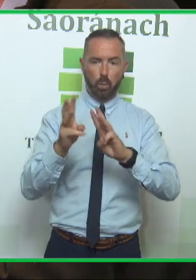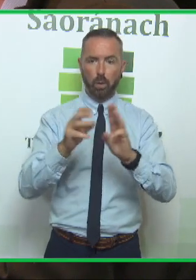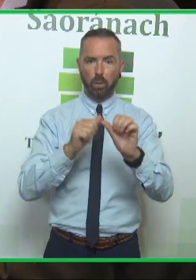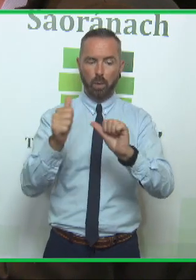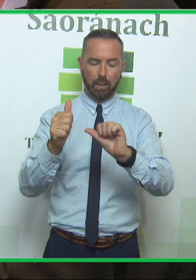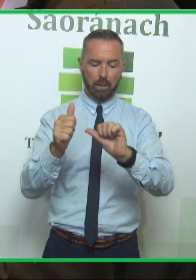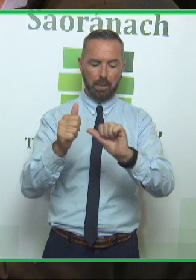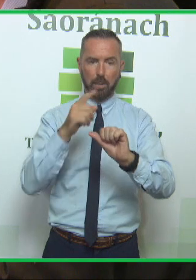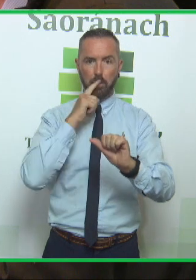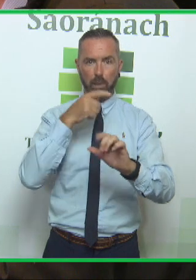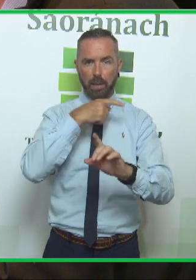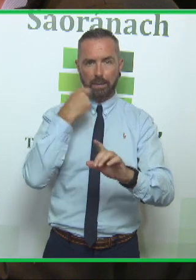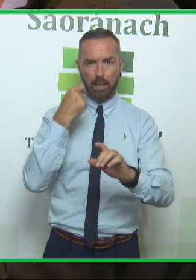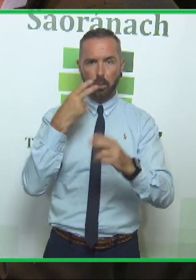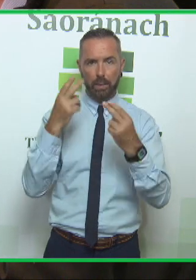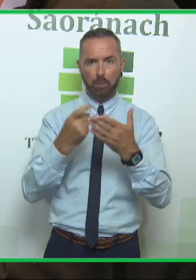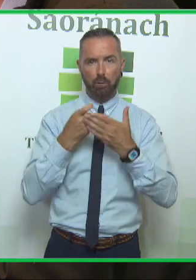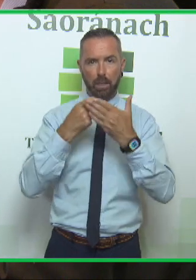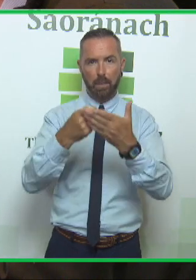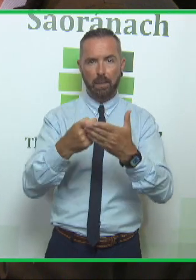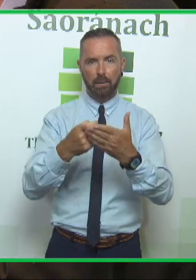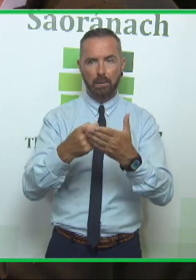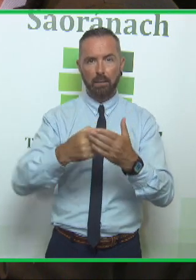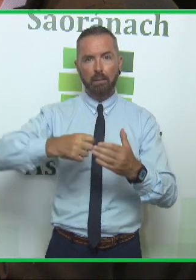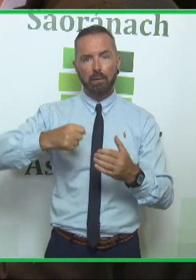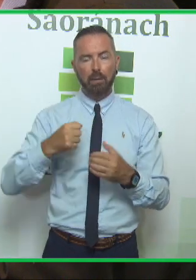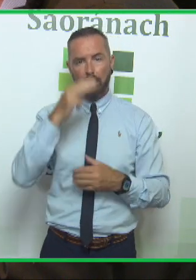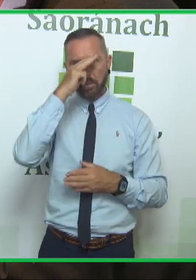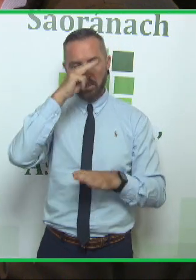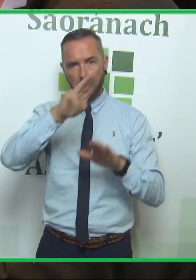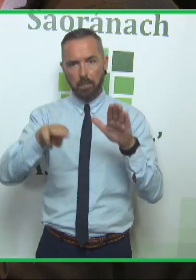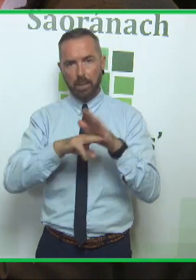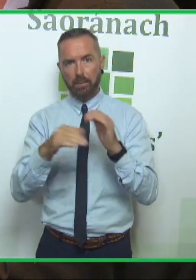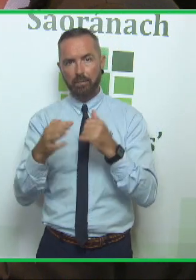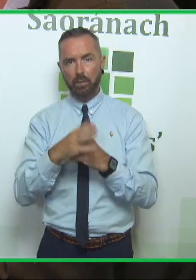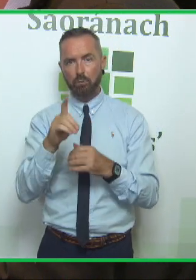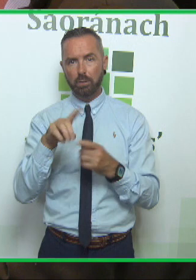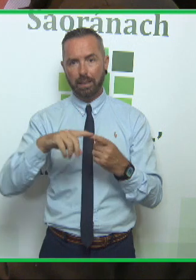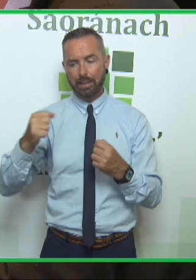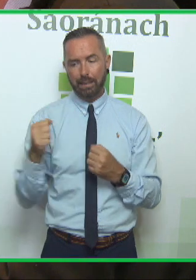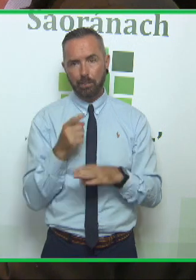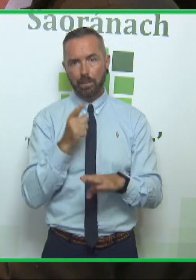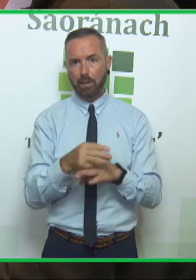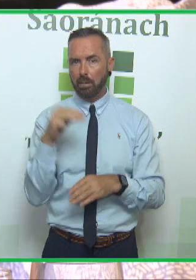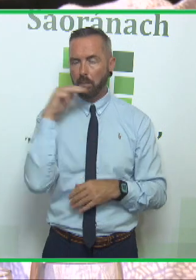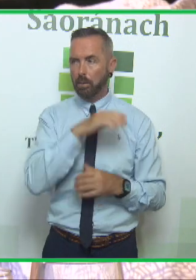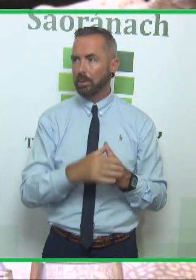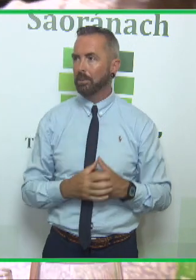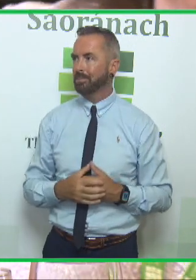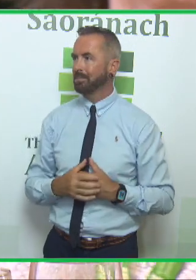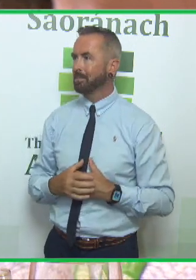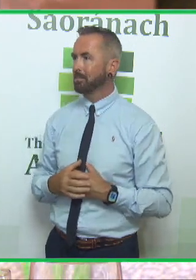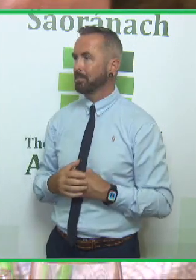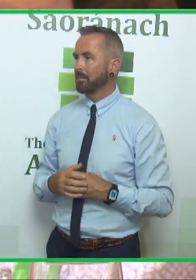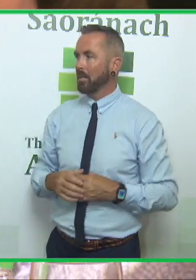we must, and I'd say to you, recommend keep a minister for drugs and try and keep them at the cabinet table. That's very, very important. But I